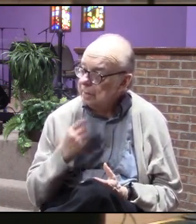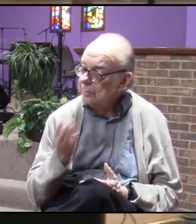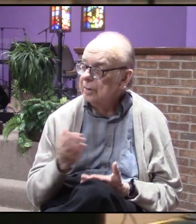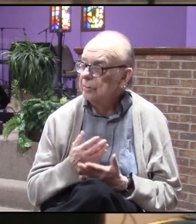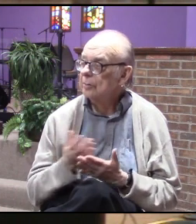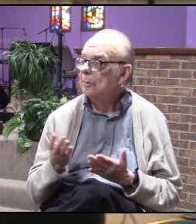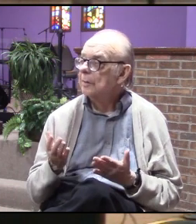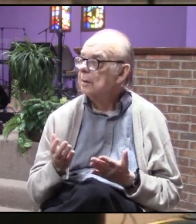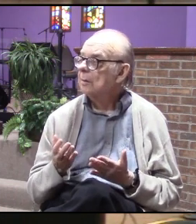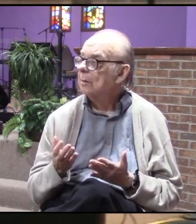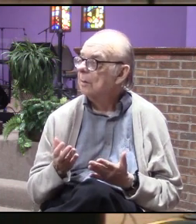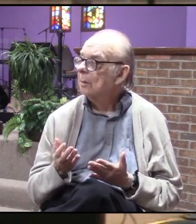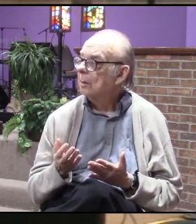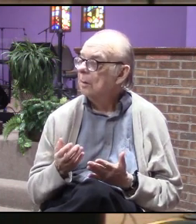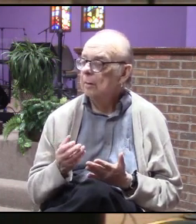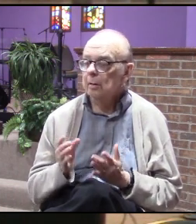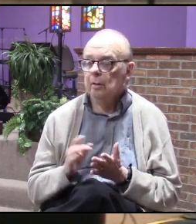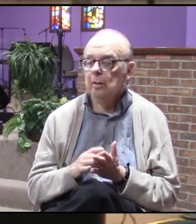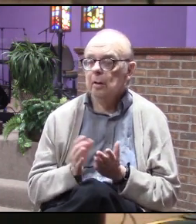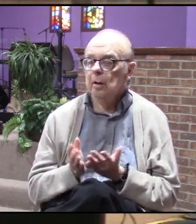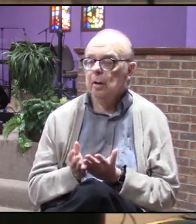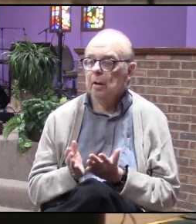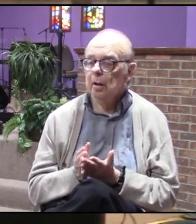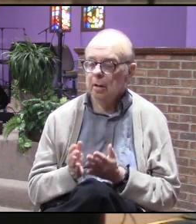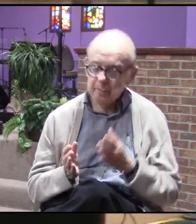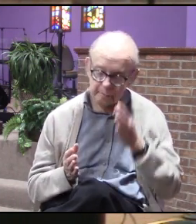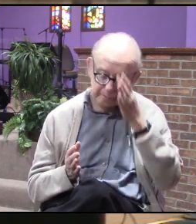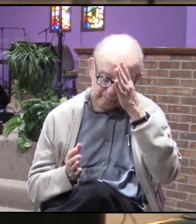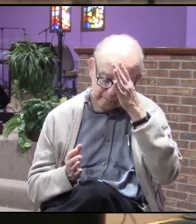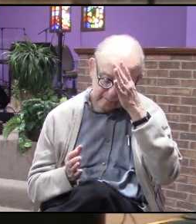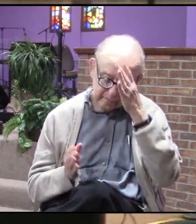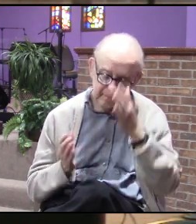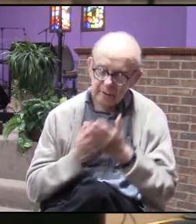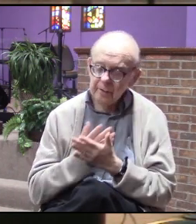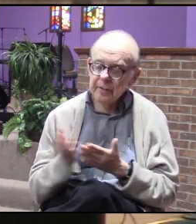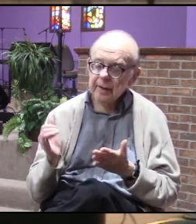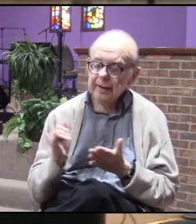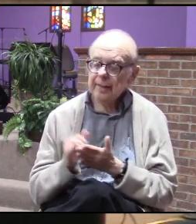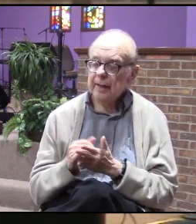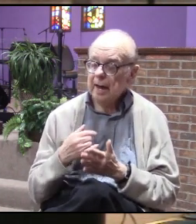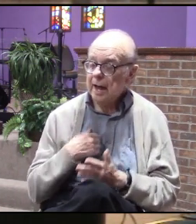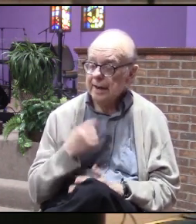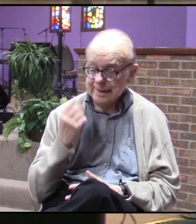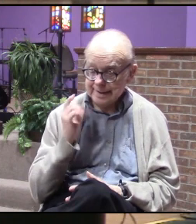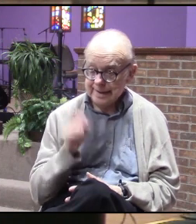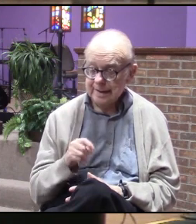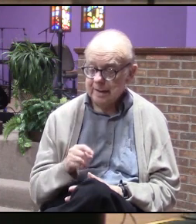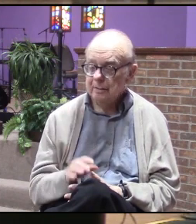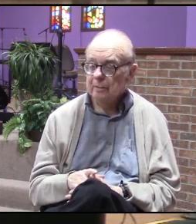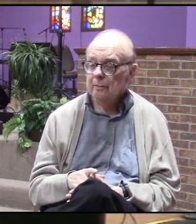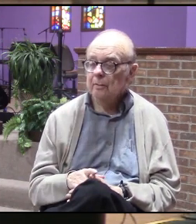tell you something? The Bible says my Father knows everything that I need.